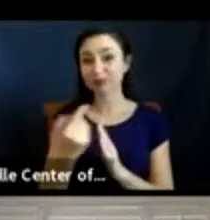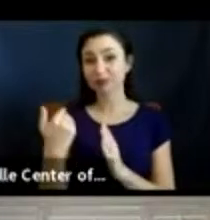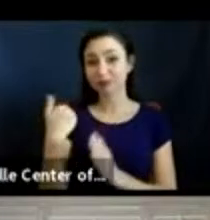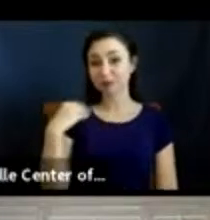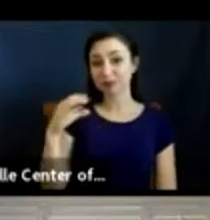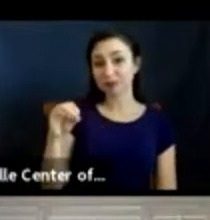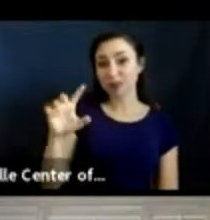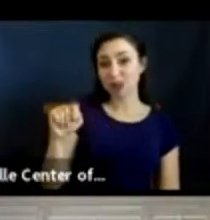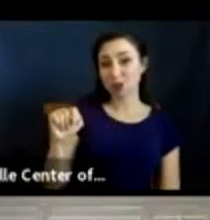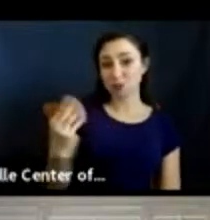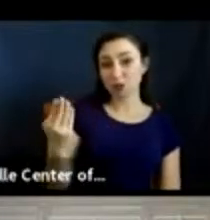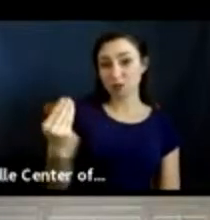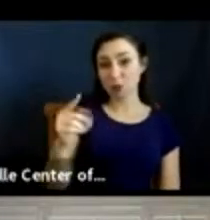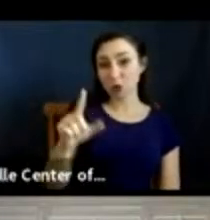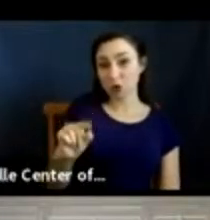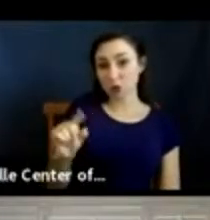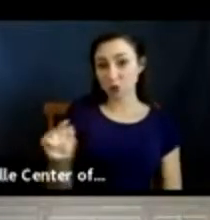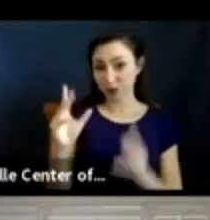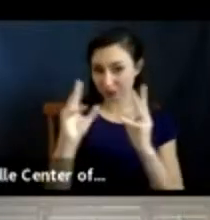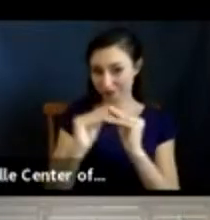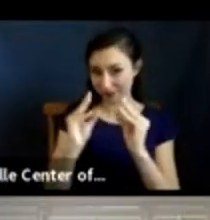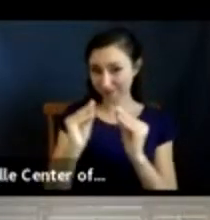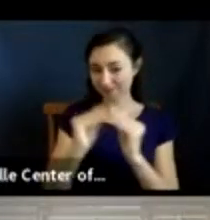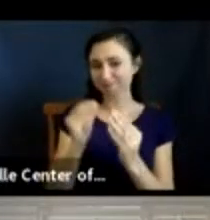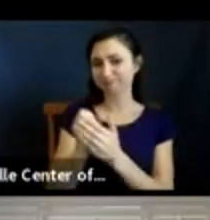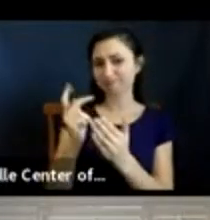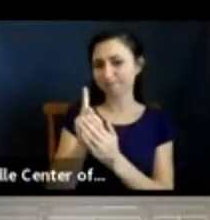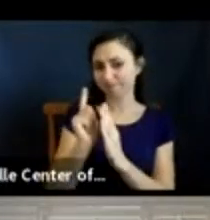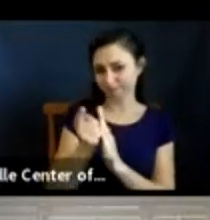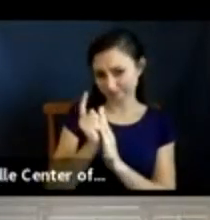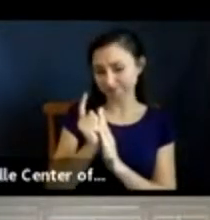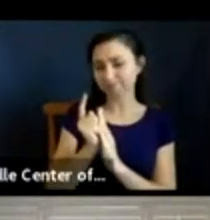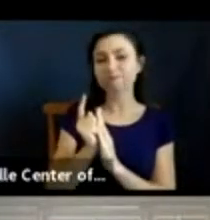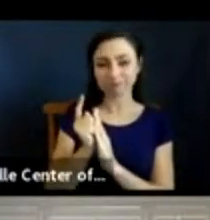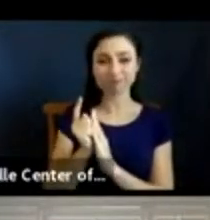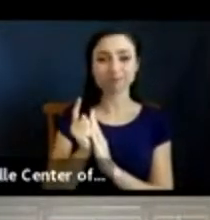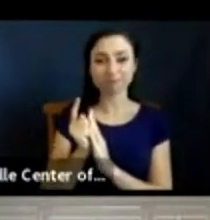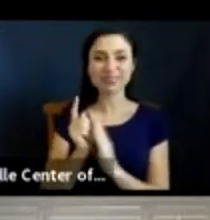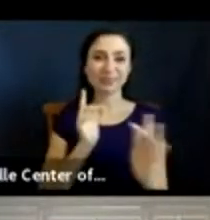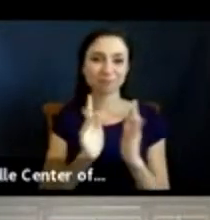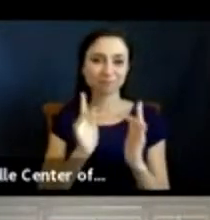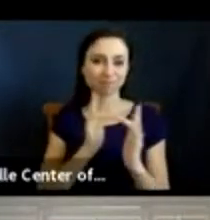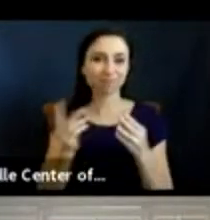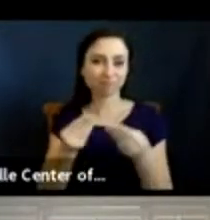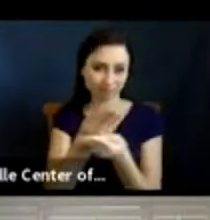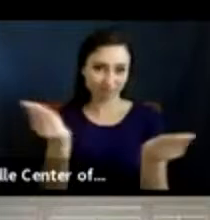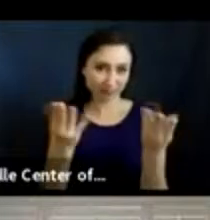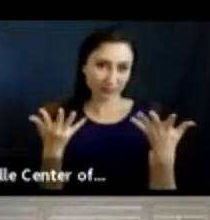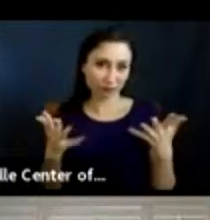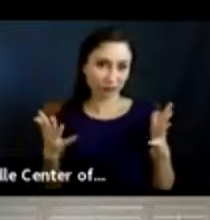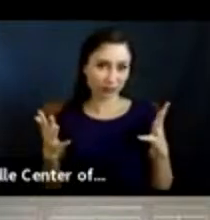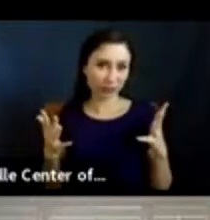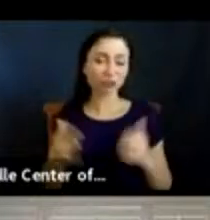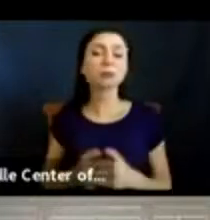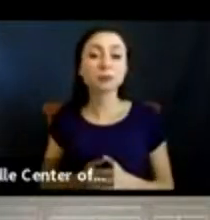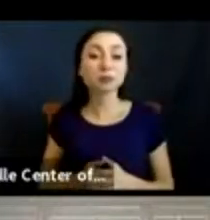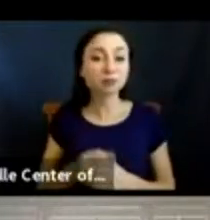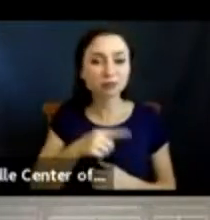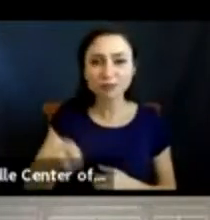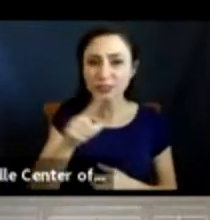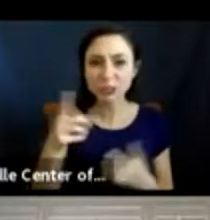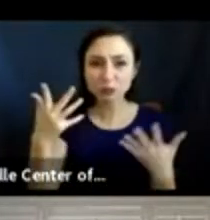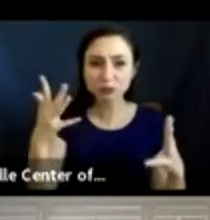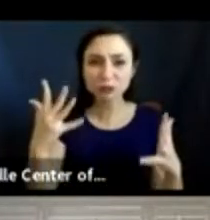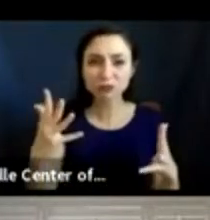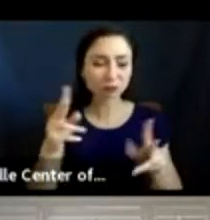October 14, 2020 meeting. Those have been electronically distributed, and has everybody had a